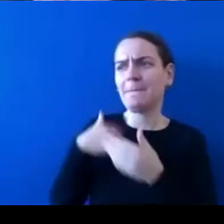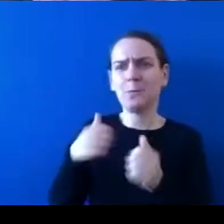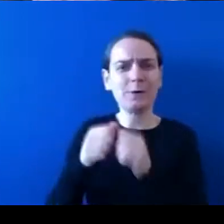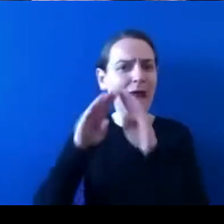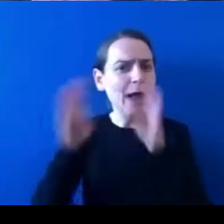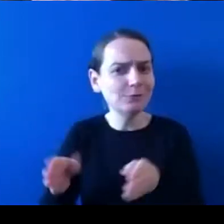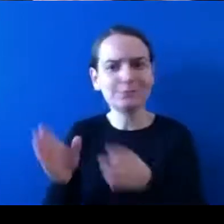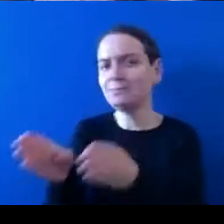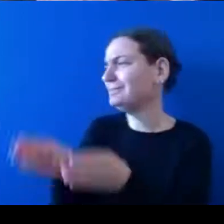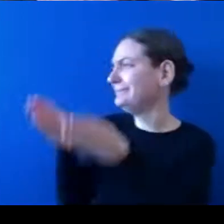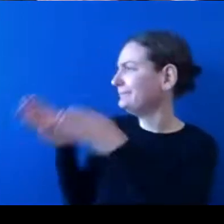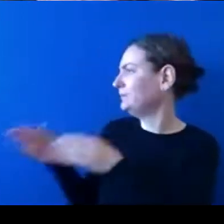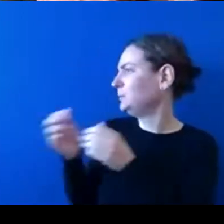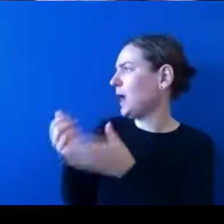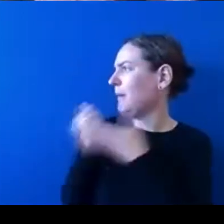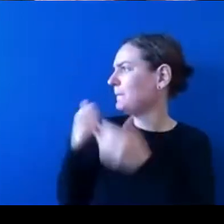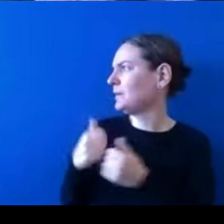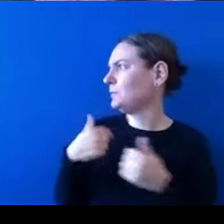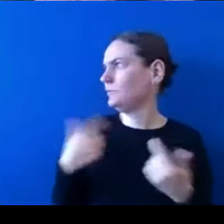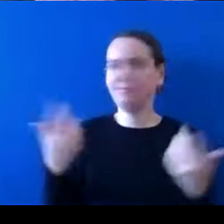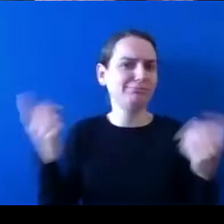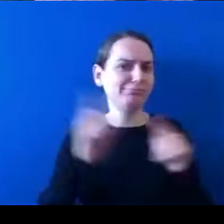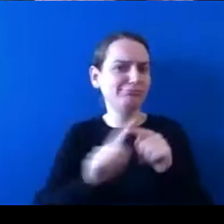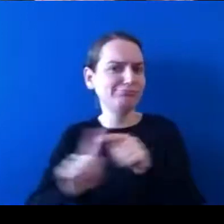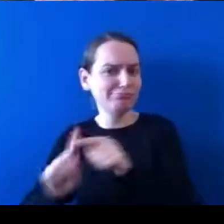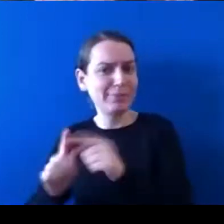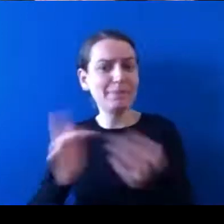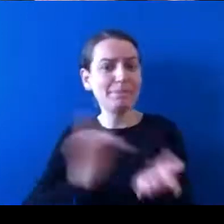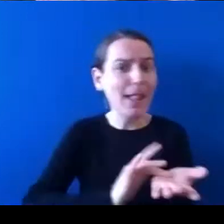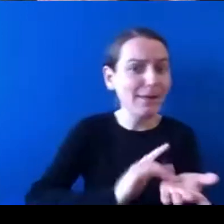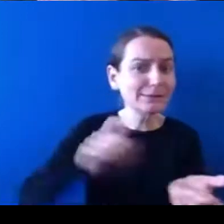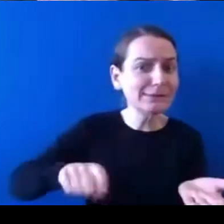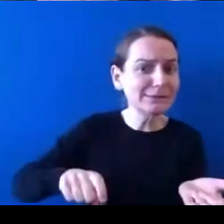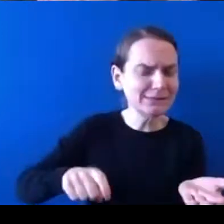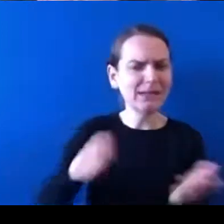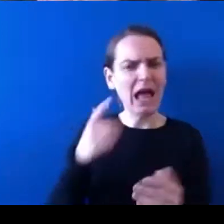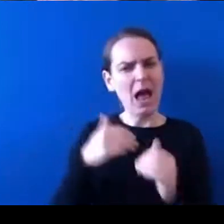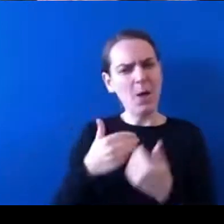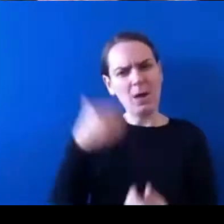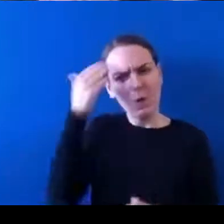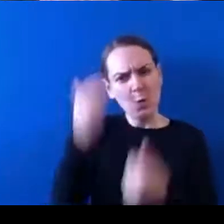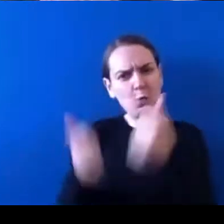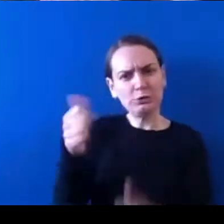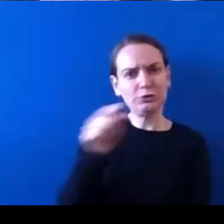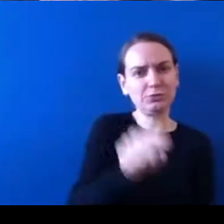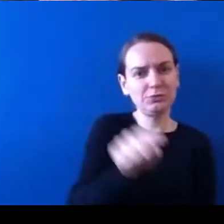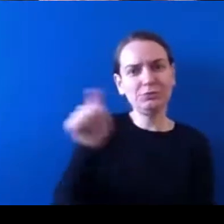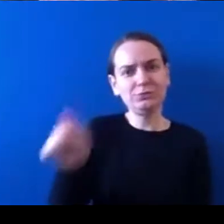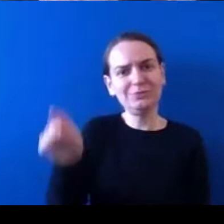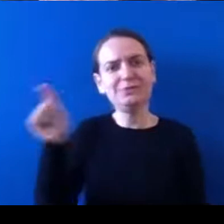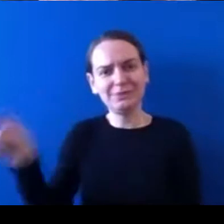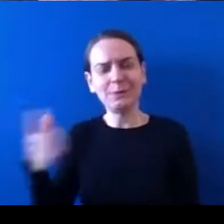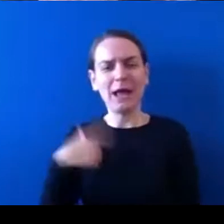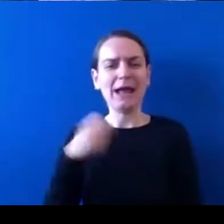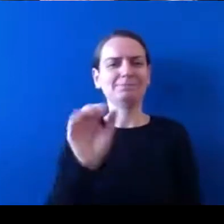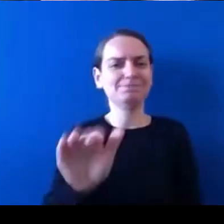And you need to make informed decisions. Are you going to choose to go somewhere, or you're not going to choose to go somewhere because you don't know how